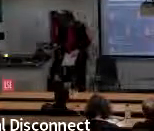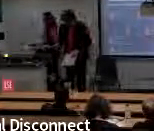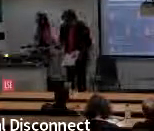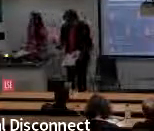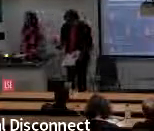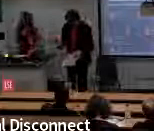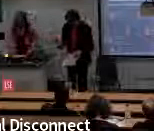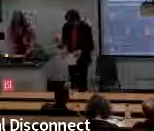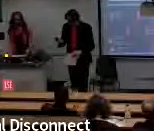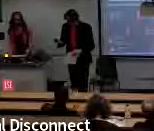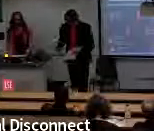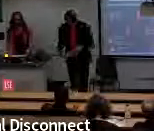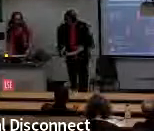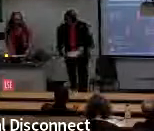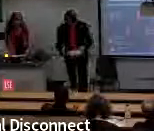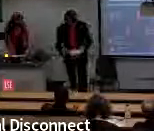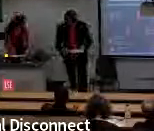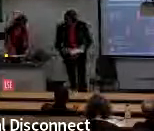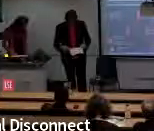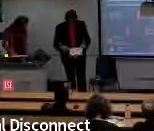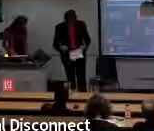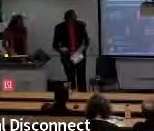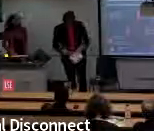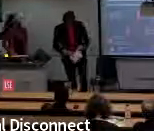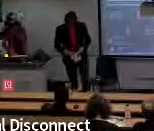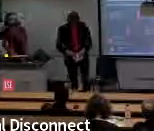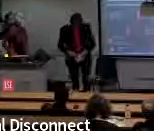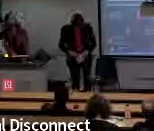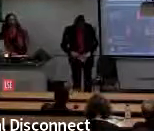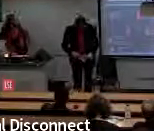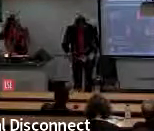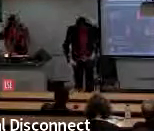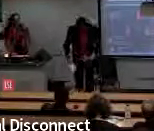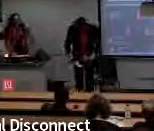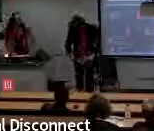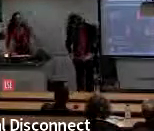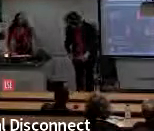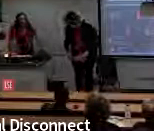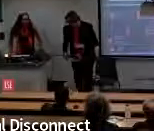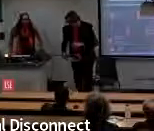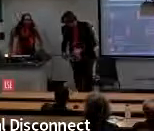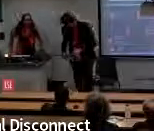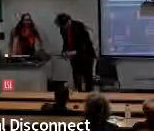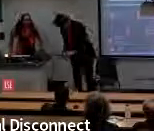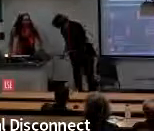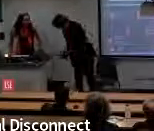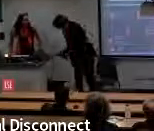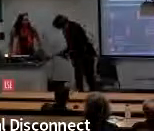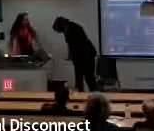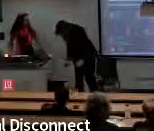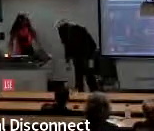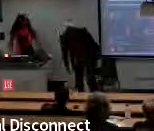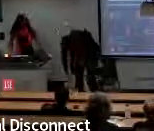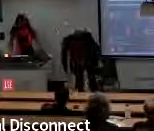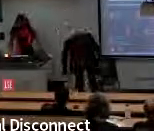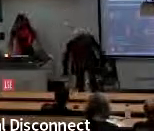Thank you so much, Bart. Yeah, well, Bart has kind of already said it all, so I would say read the book and then I